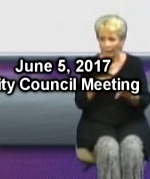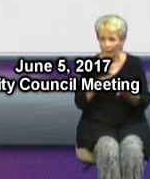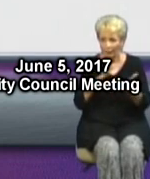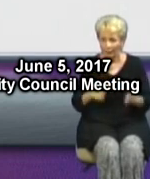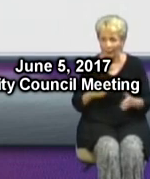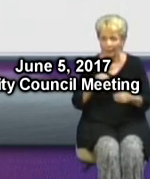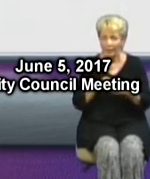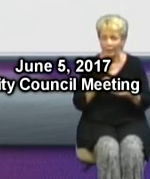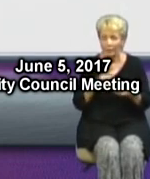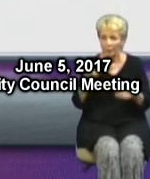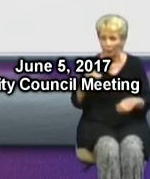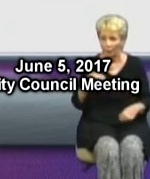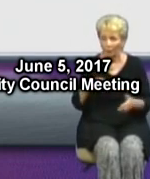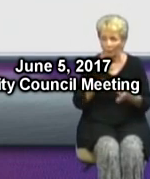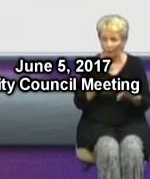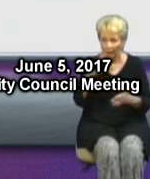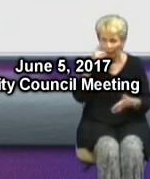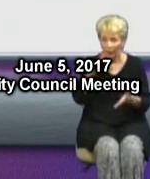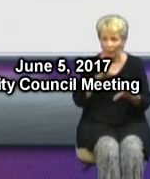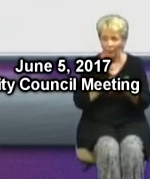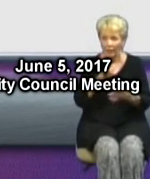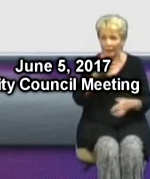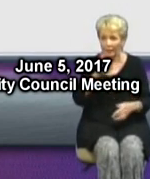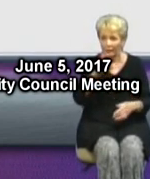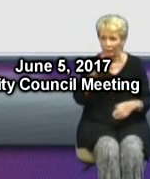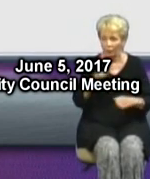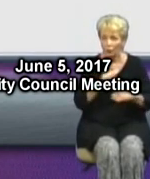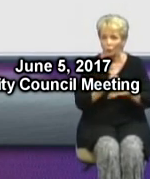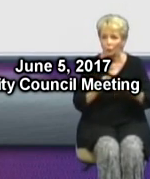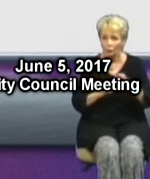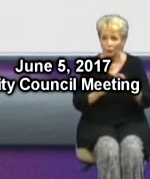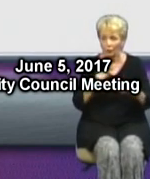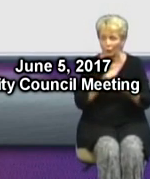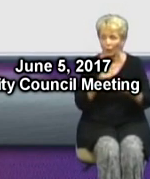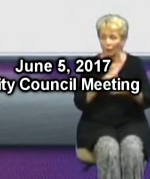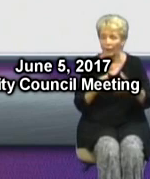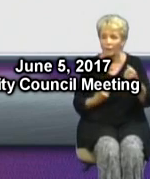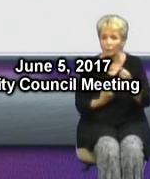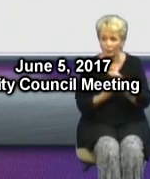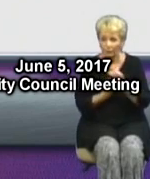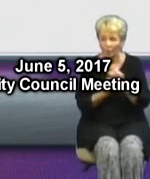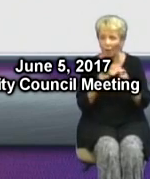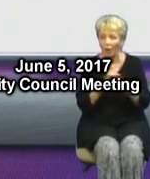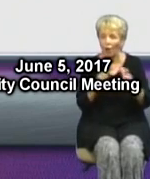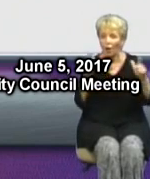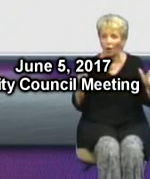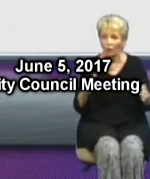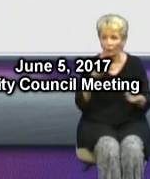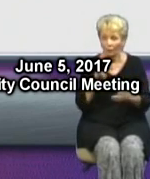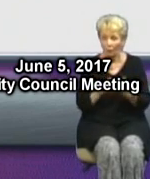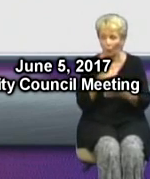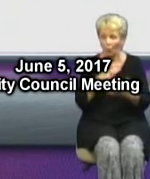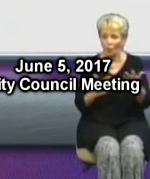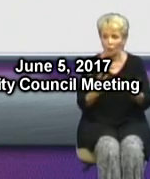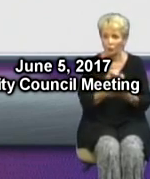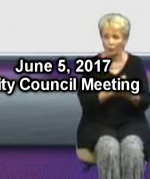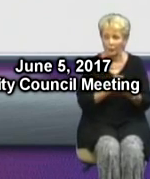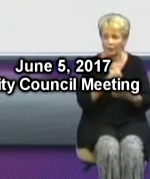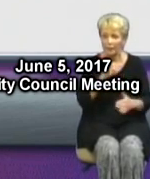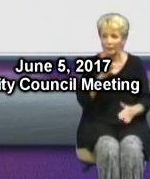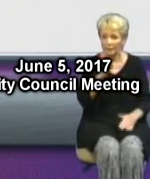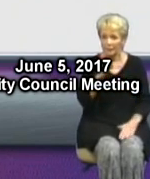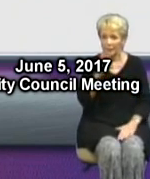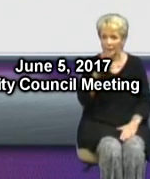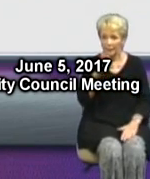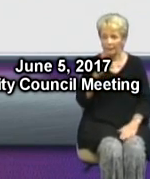in the city of Morganton pay for the infrastructure that supports a large amount of what generates sales tax in